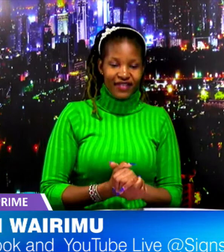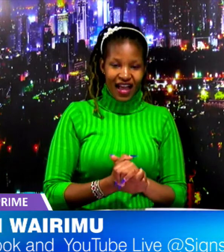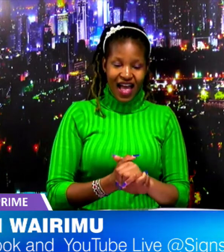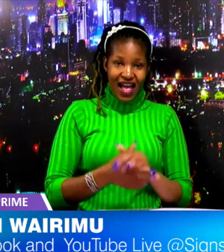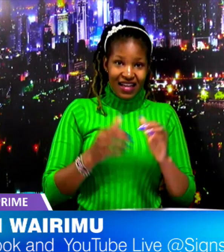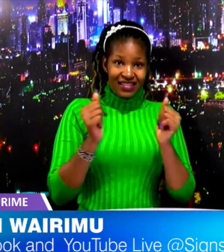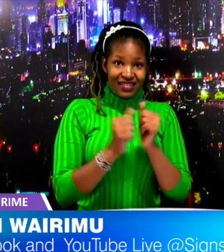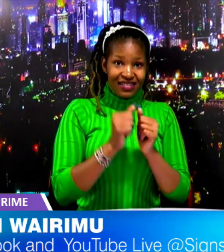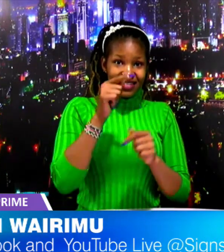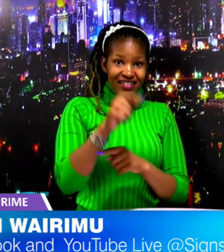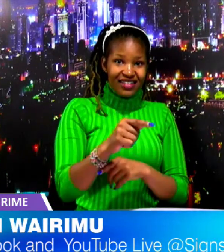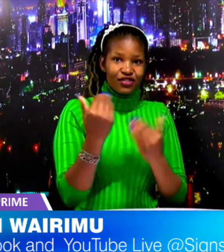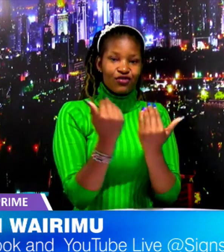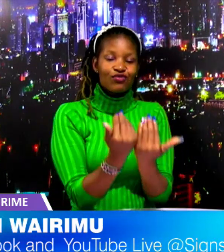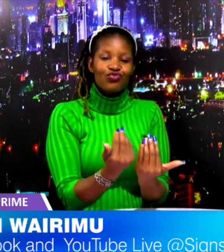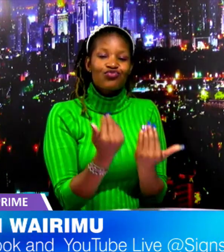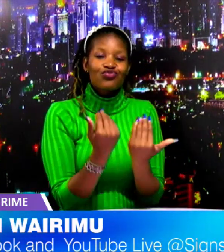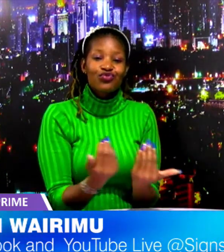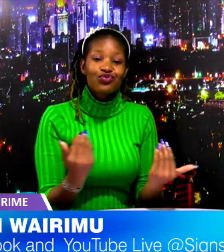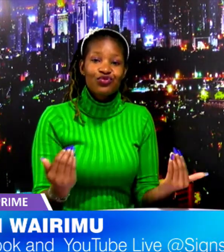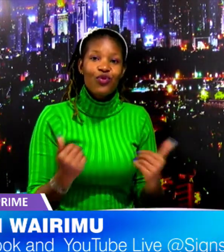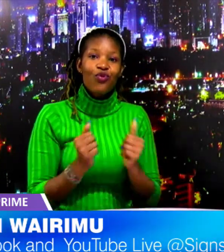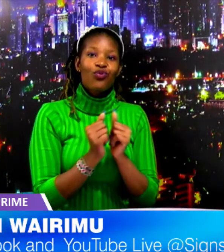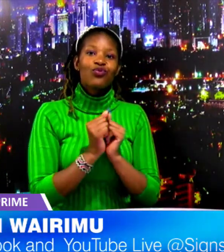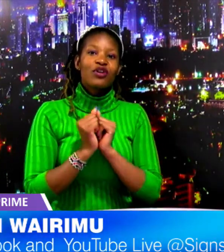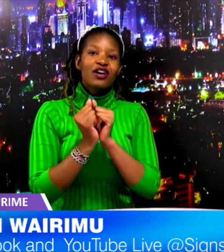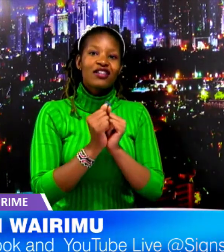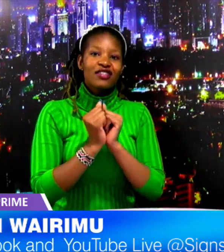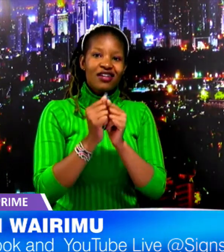On to our next news item.